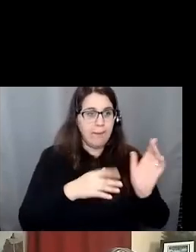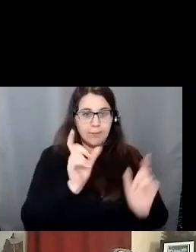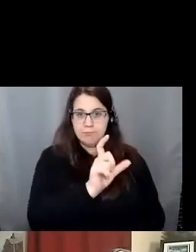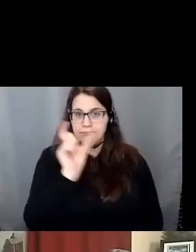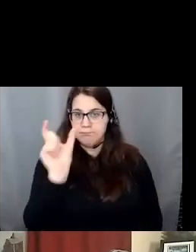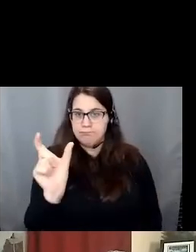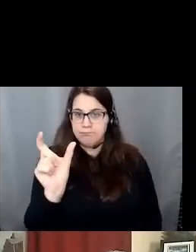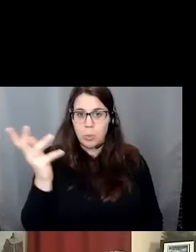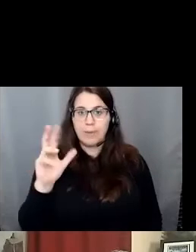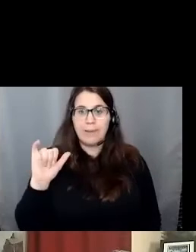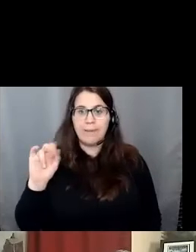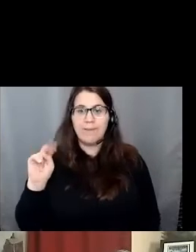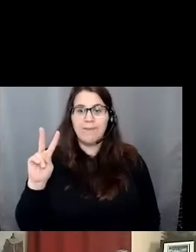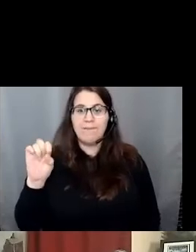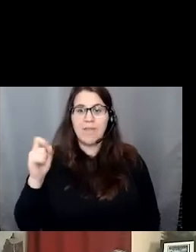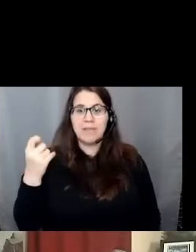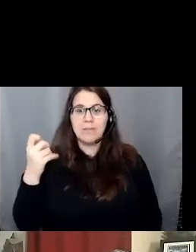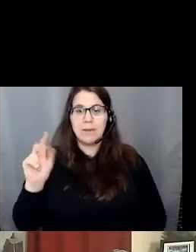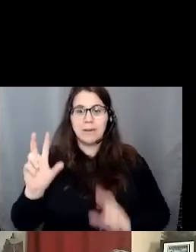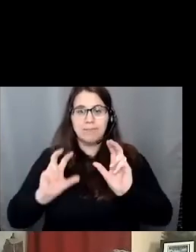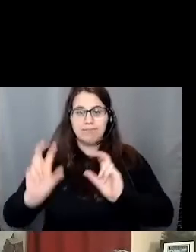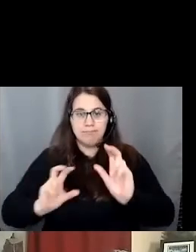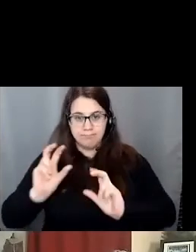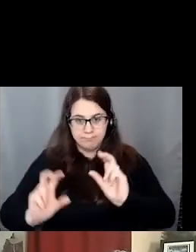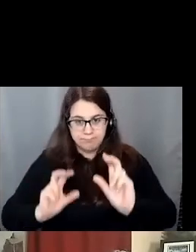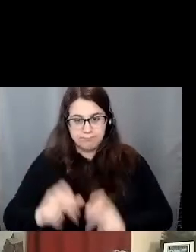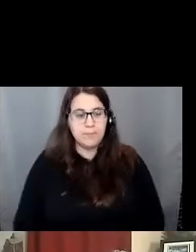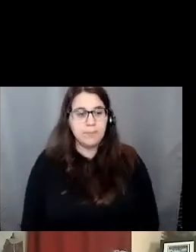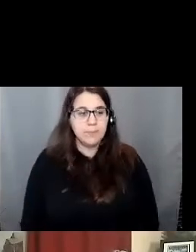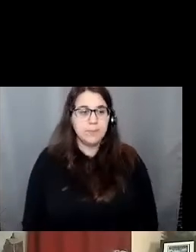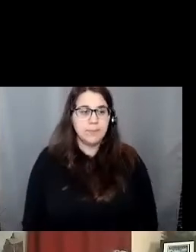investments. This is another one that on this particular